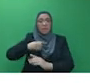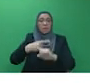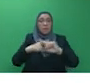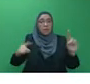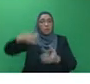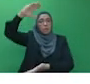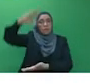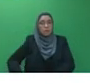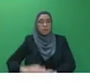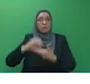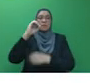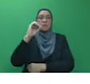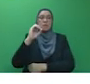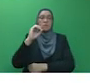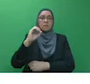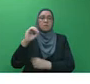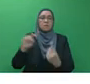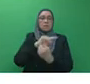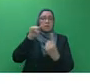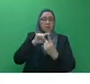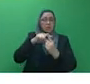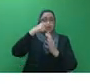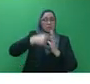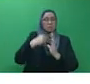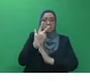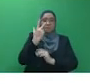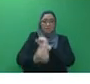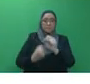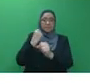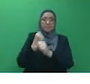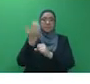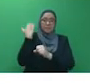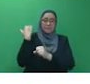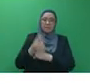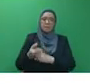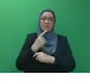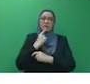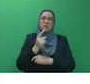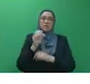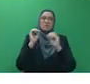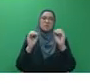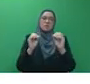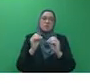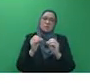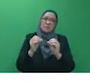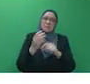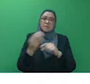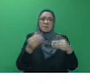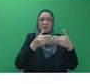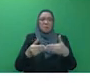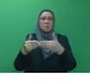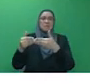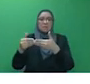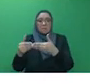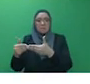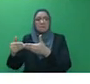a monthly basis that went down to zero so when March 2020 hit last year um it was zero